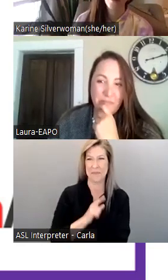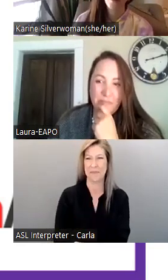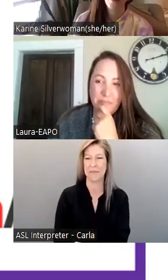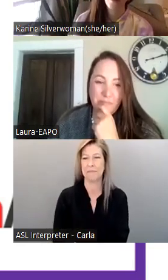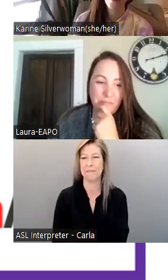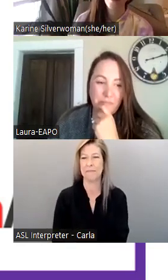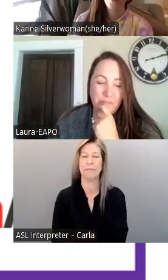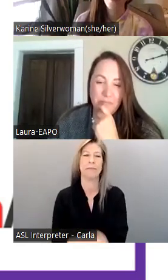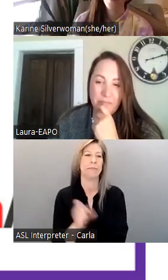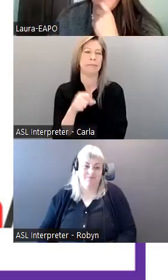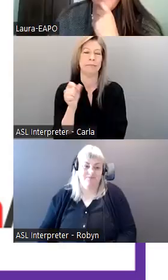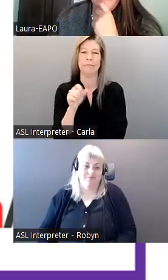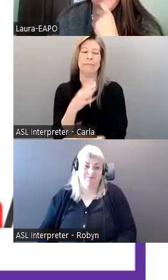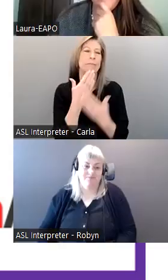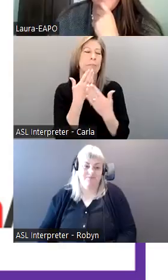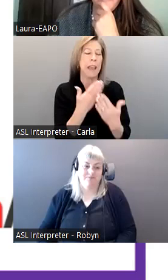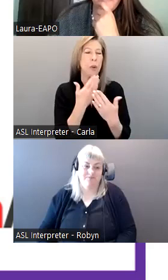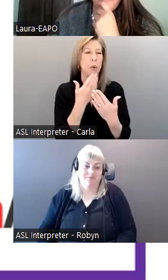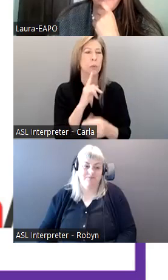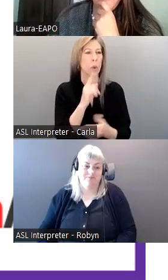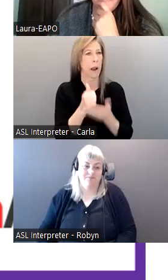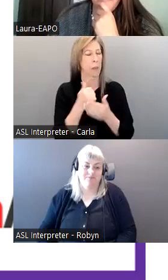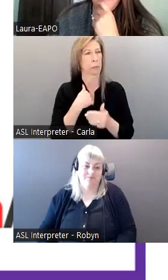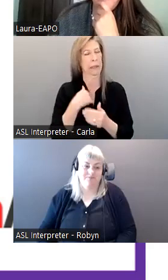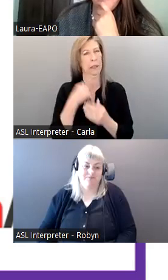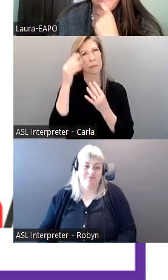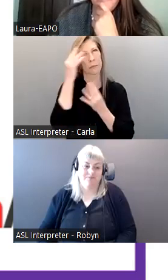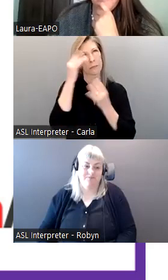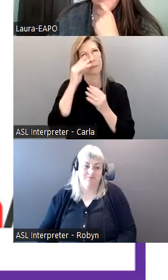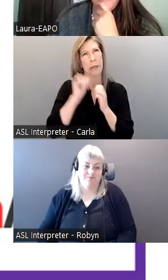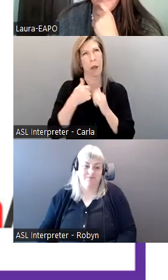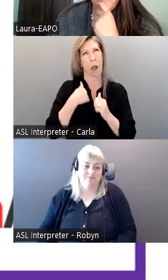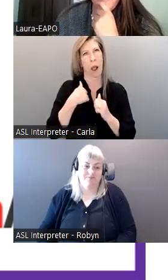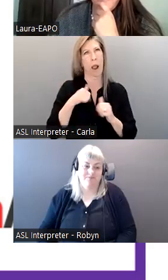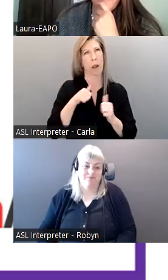just makes me reflect on my own, way of working and need to relax and